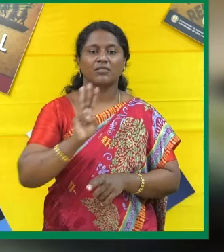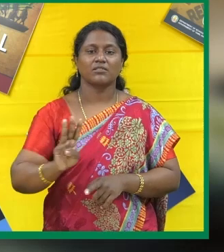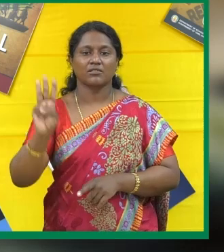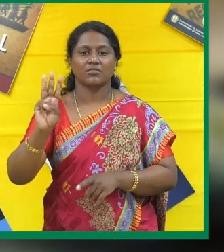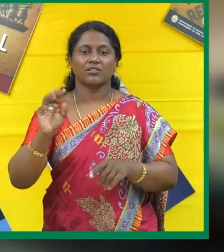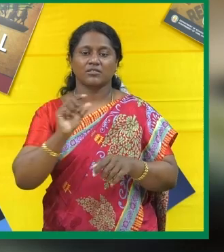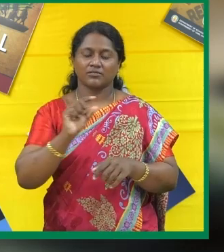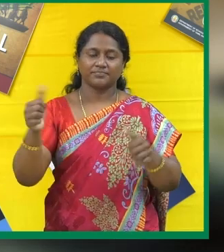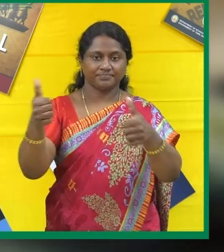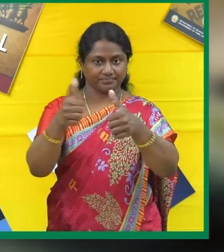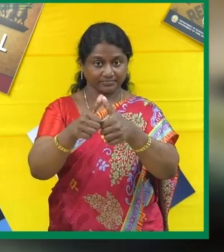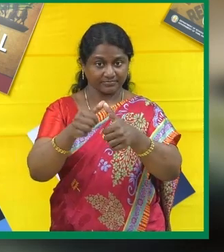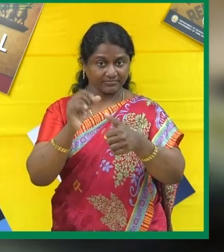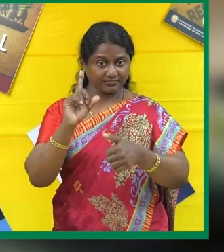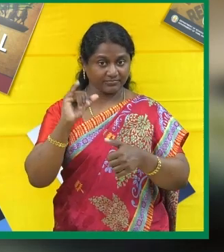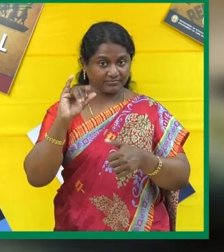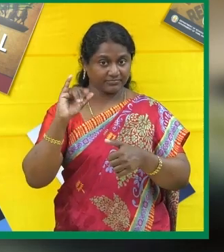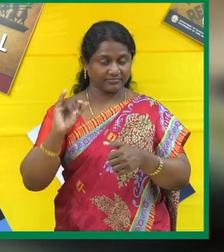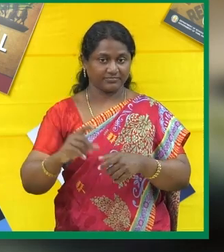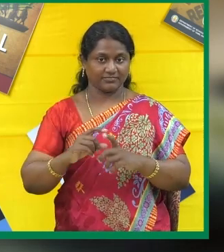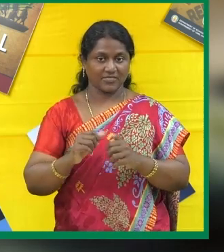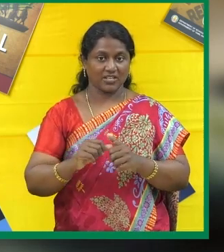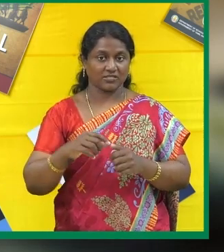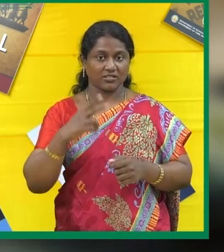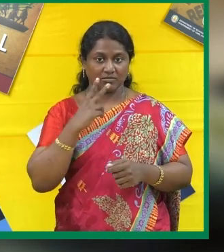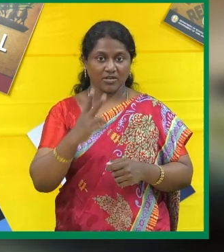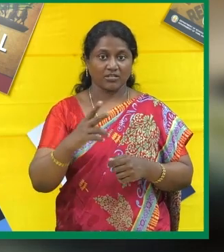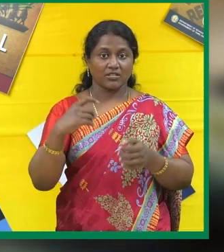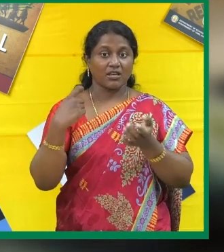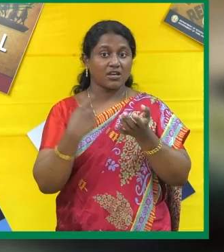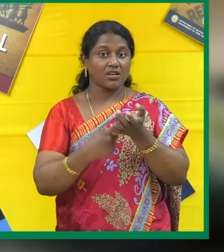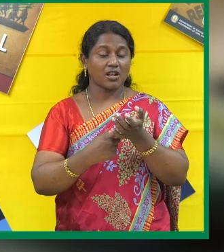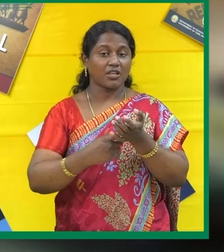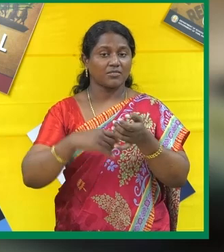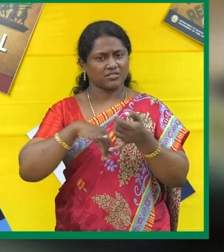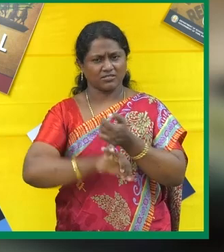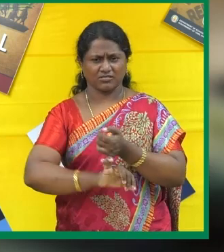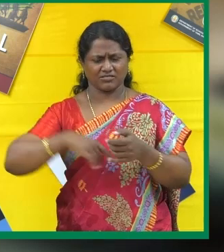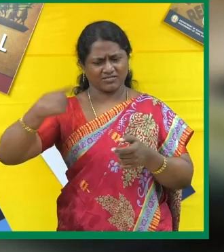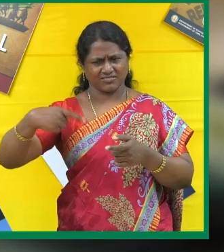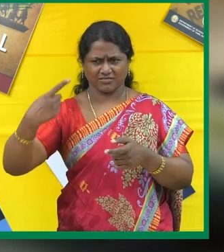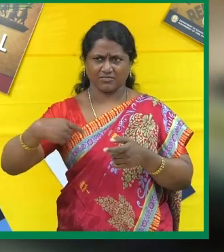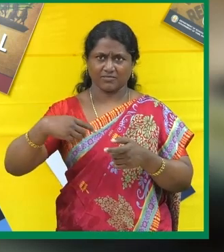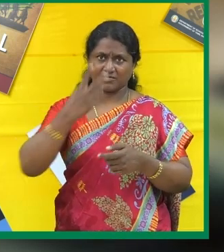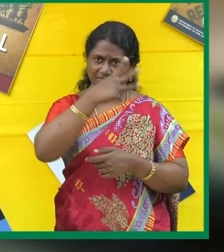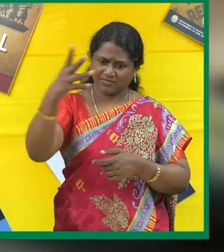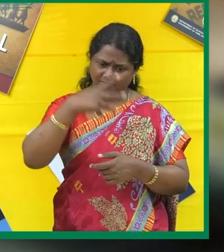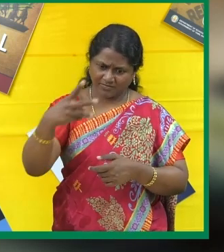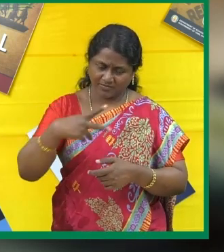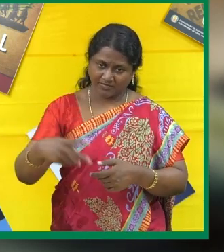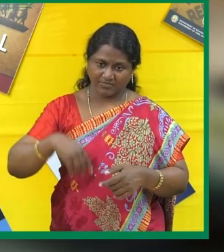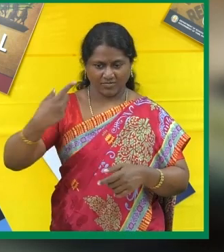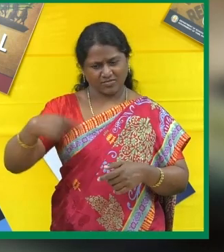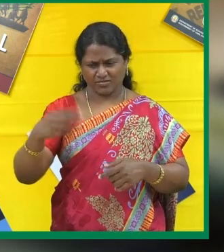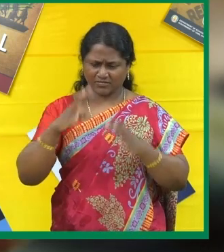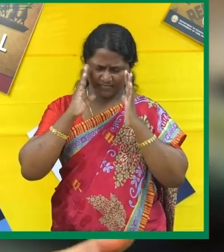alliteration. Then you see the rhyme scheme for all the line of the poem. First 4, next